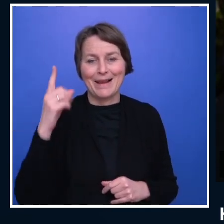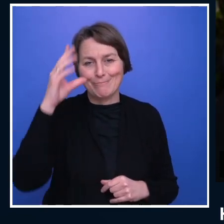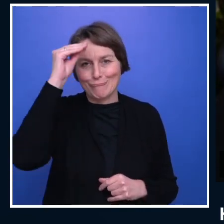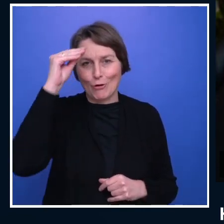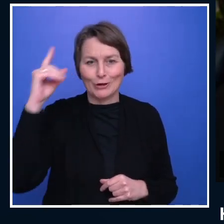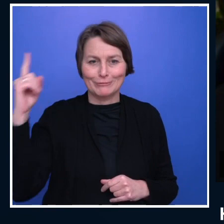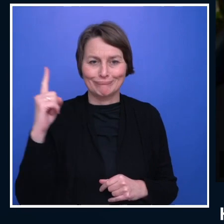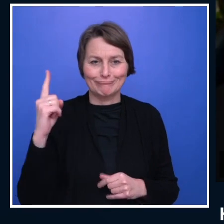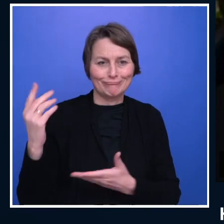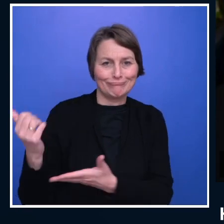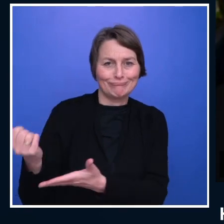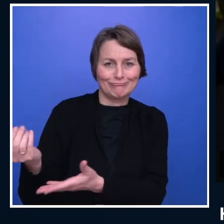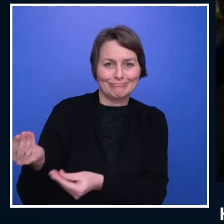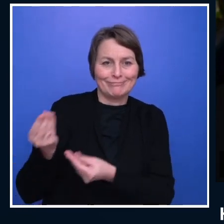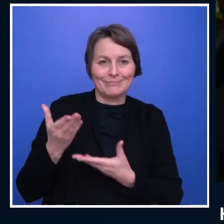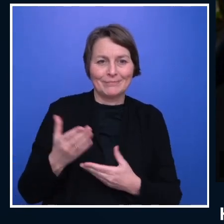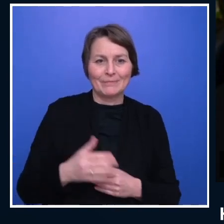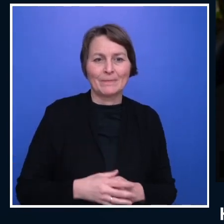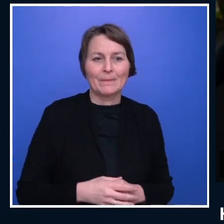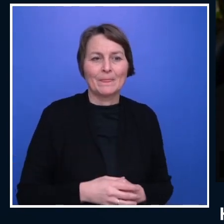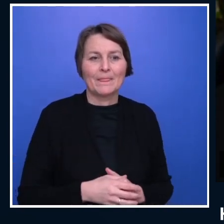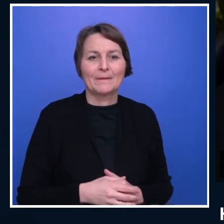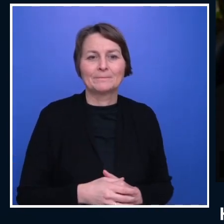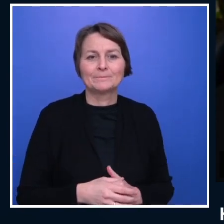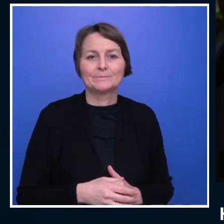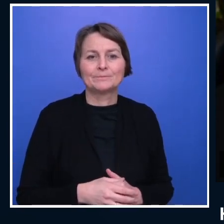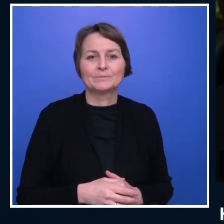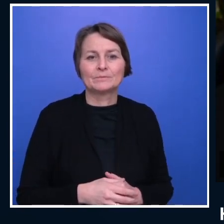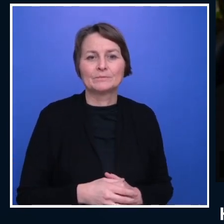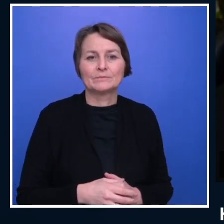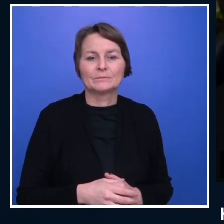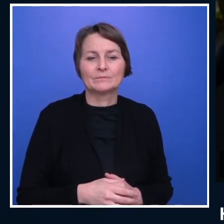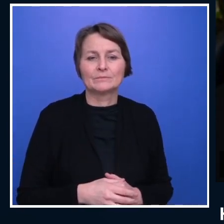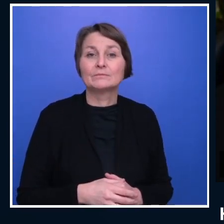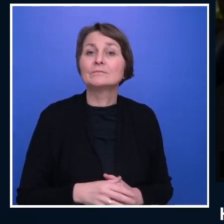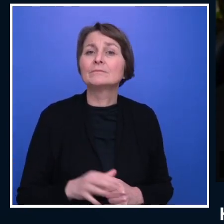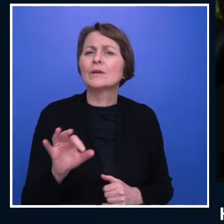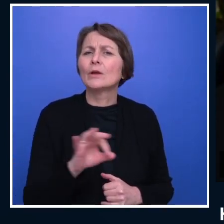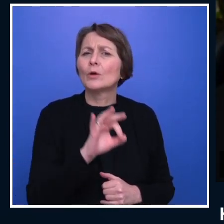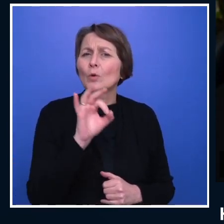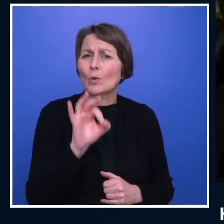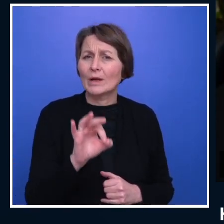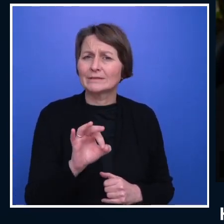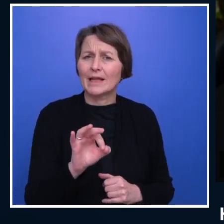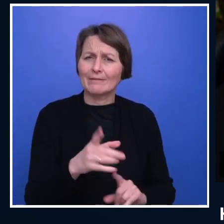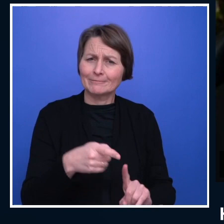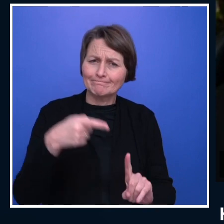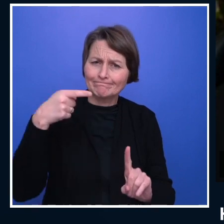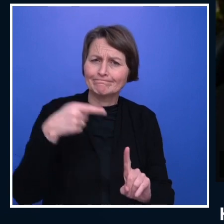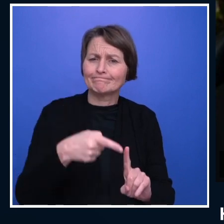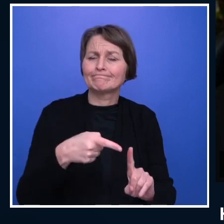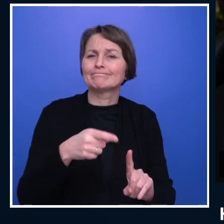No problem. So my question is there any dedicated Azure service that could help you get